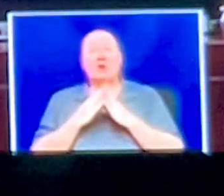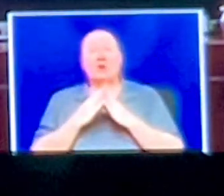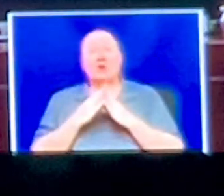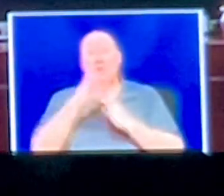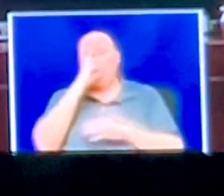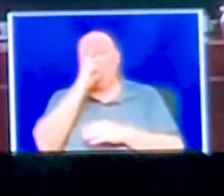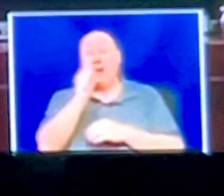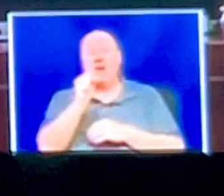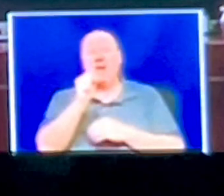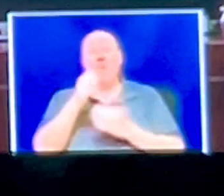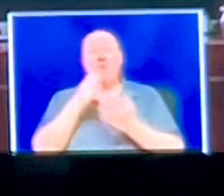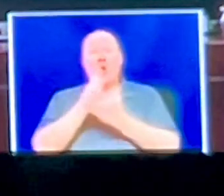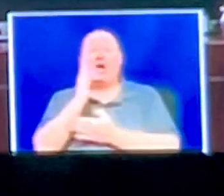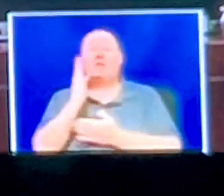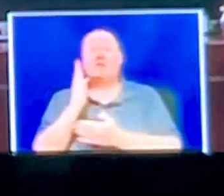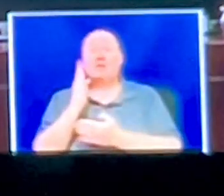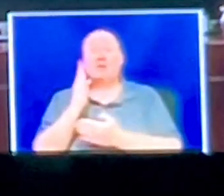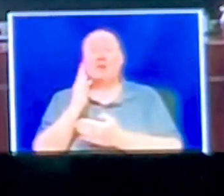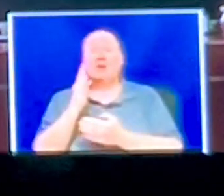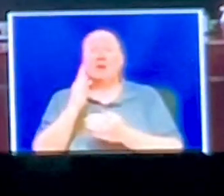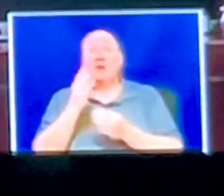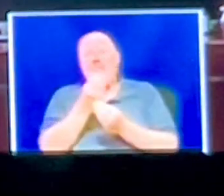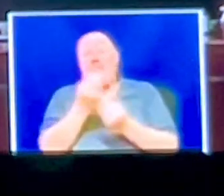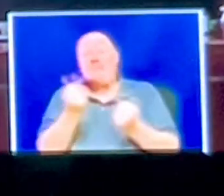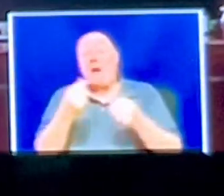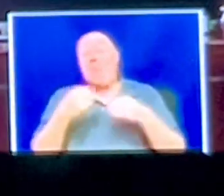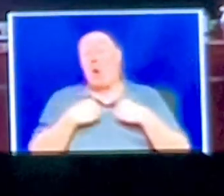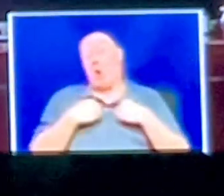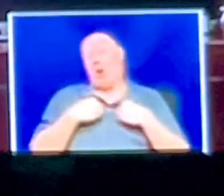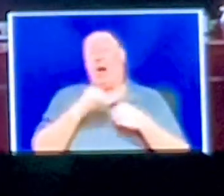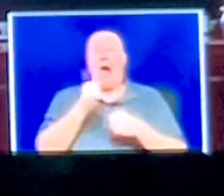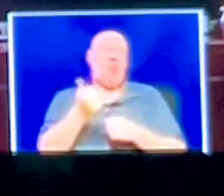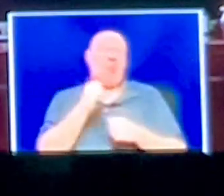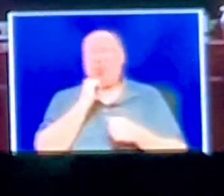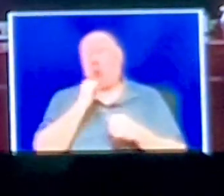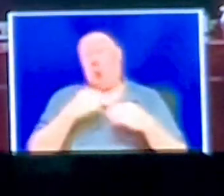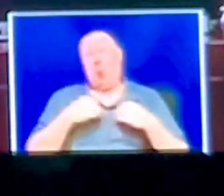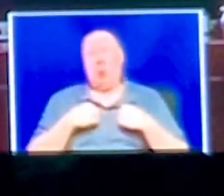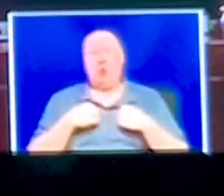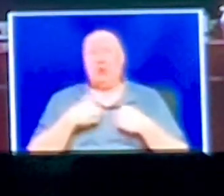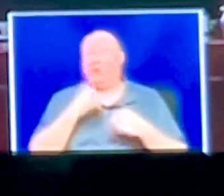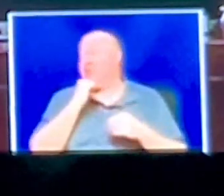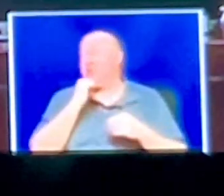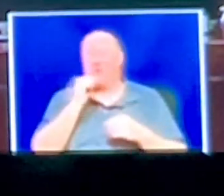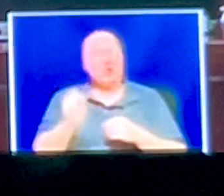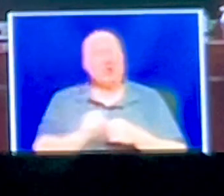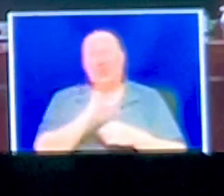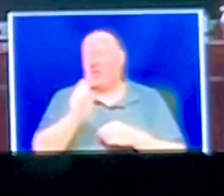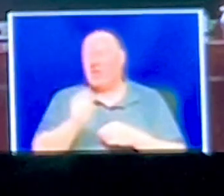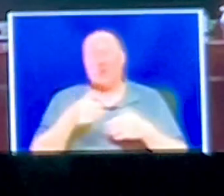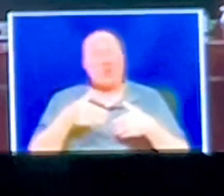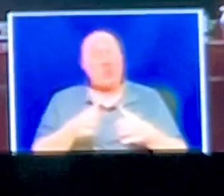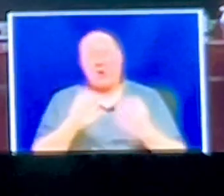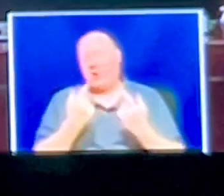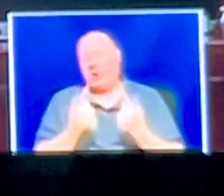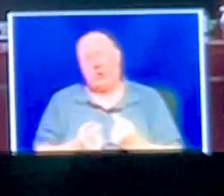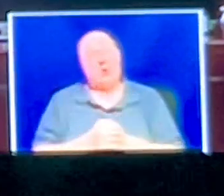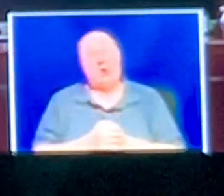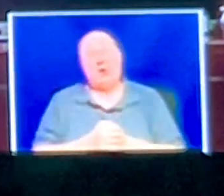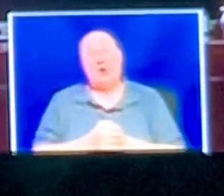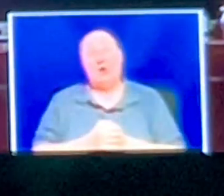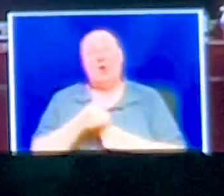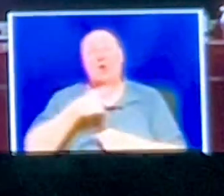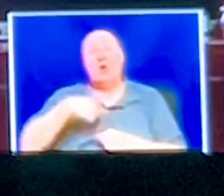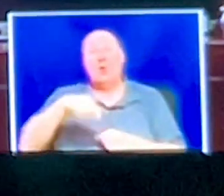believe these rights belong to some and not to others. That is not the South African way. We believe